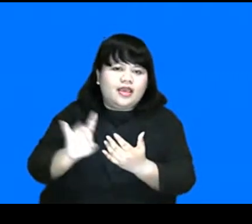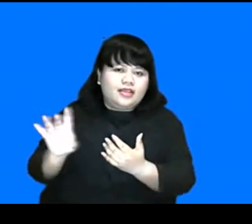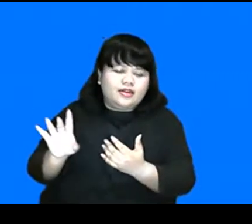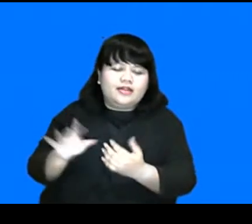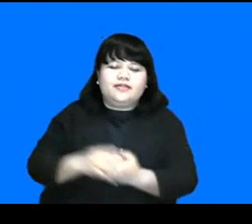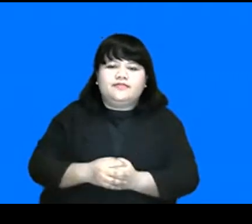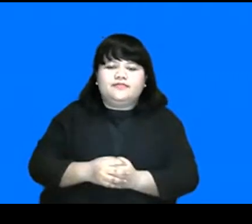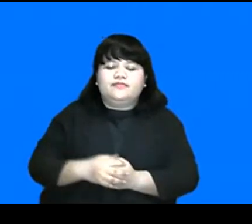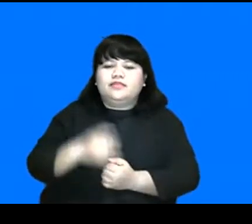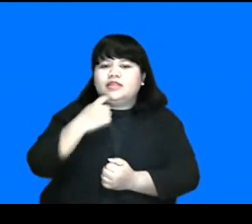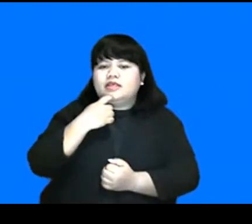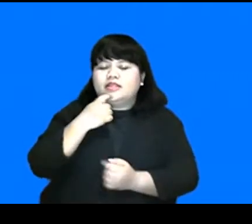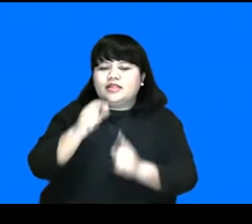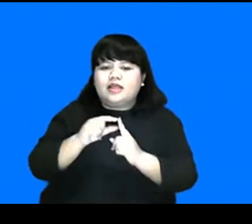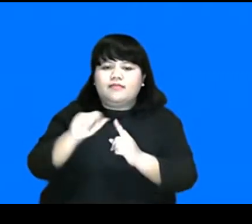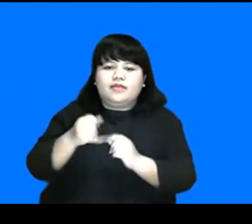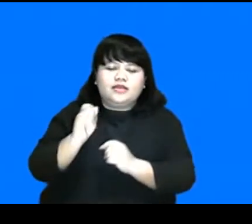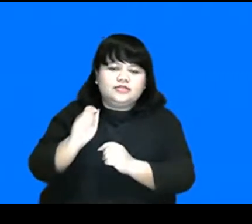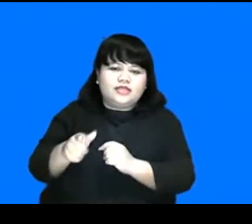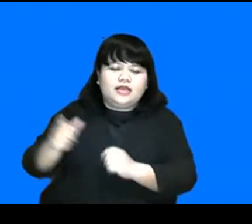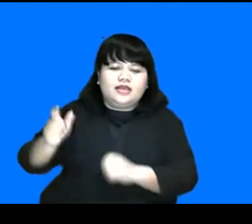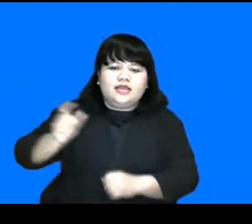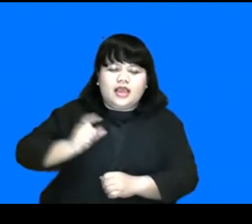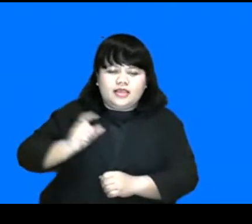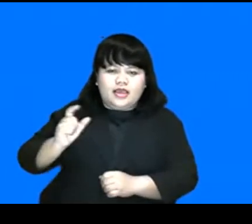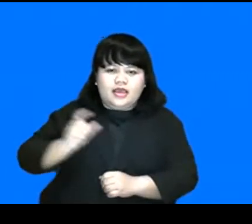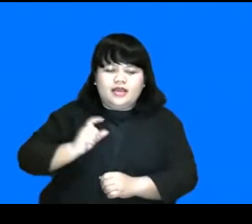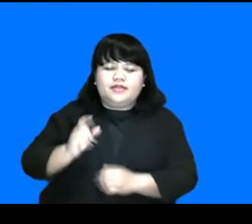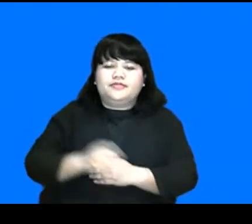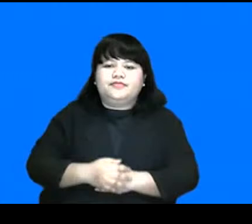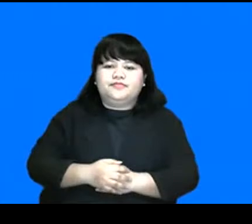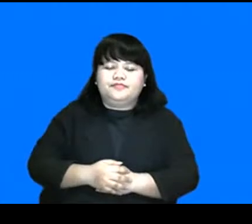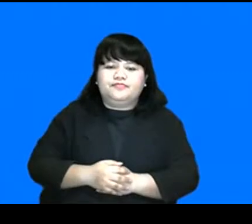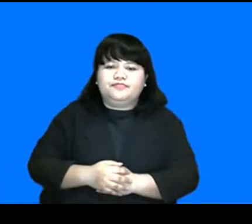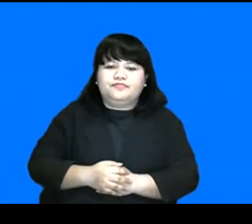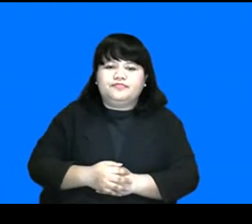And then the Department of Trade or the Ministry of Trade said that